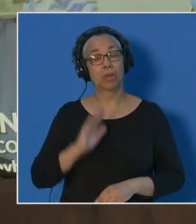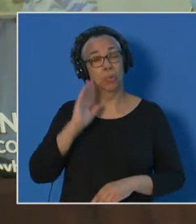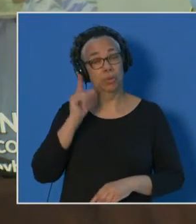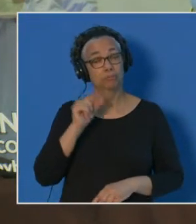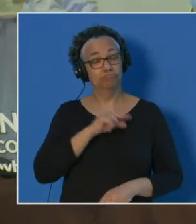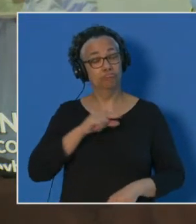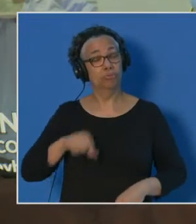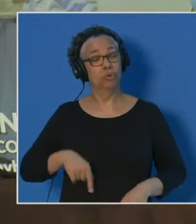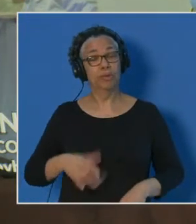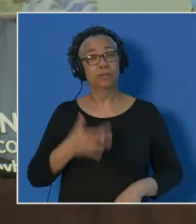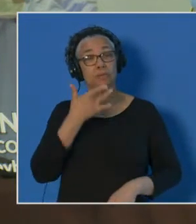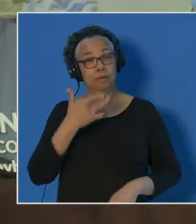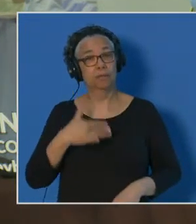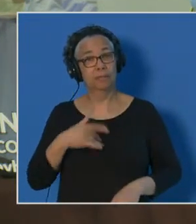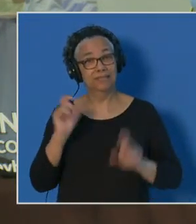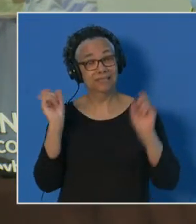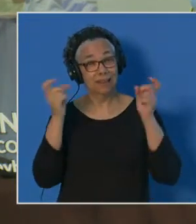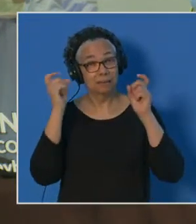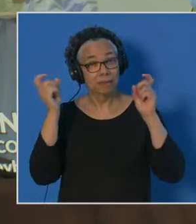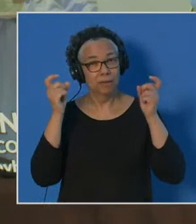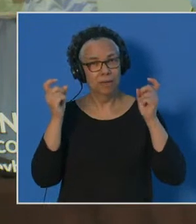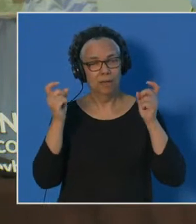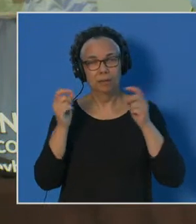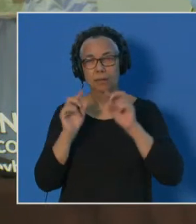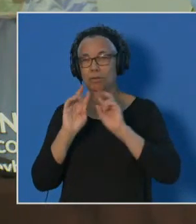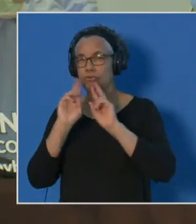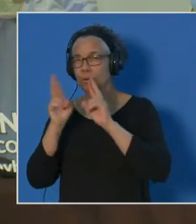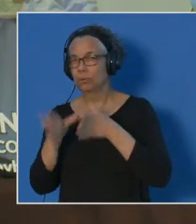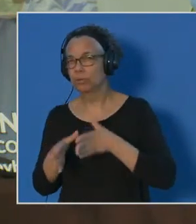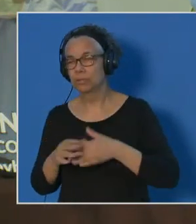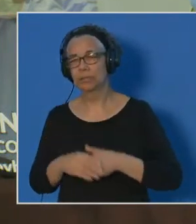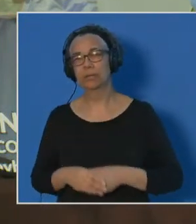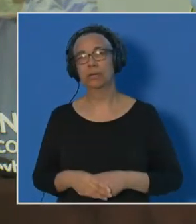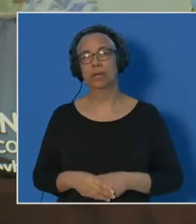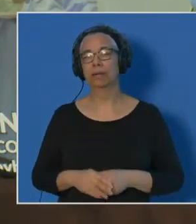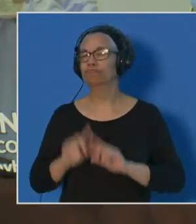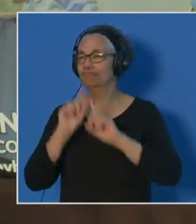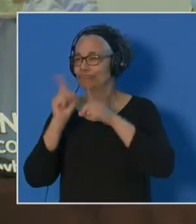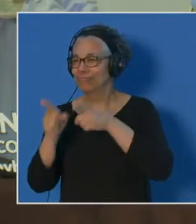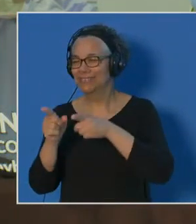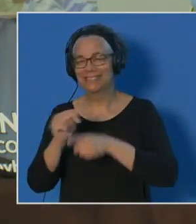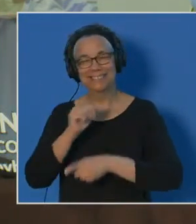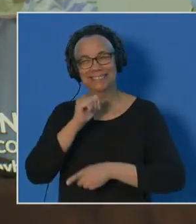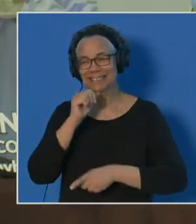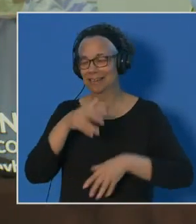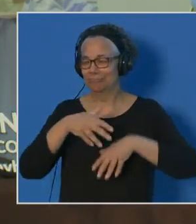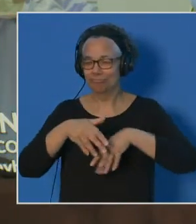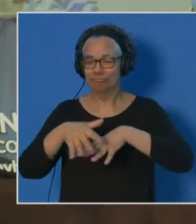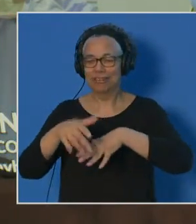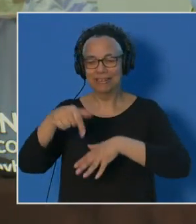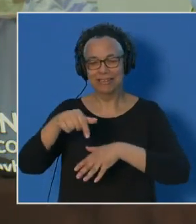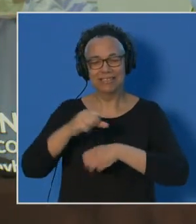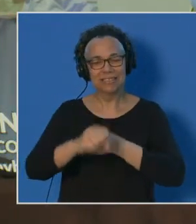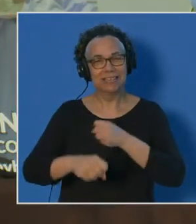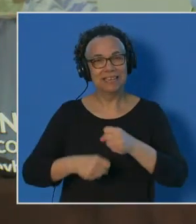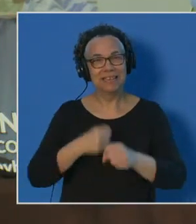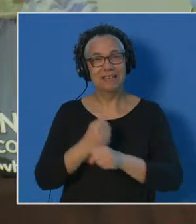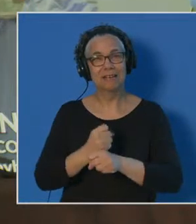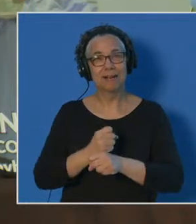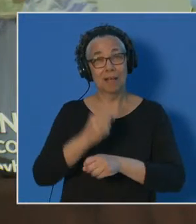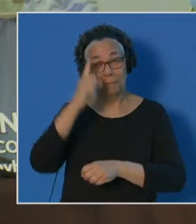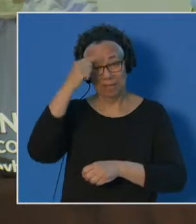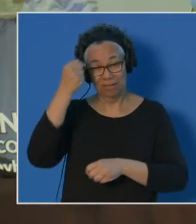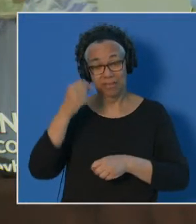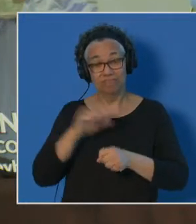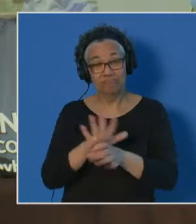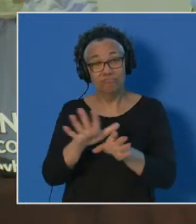officially marked? Good evening, Trevor. There will not be a parade this year because of the pandemic. The governor